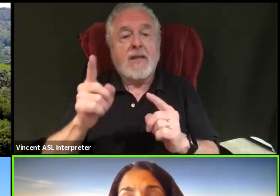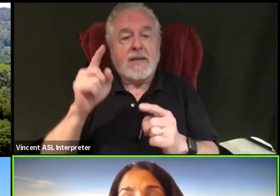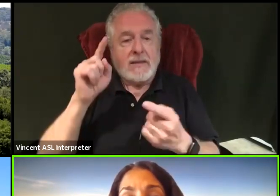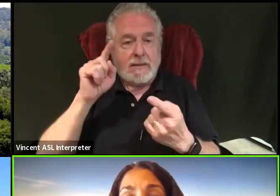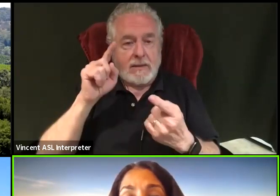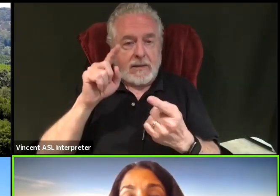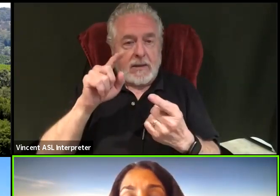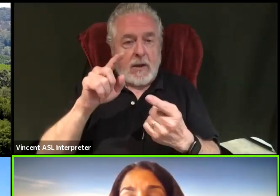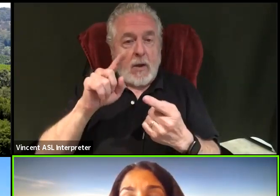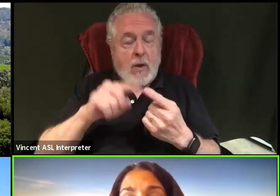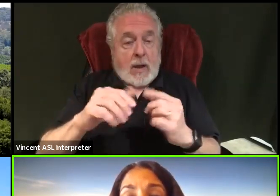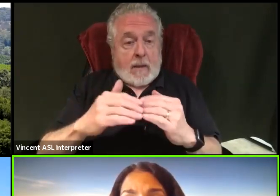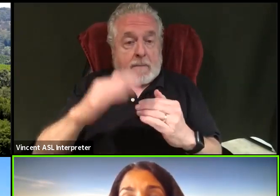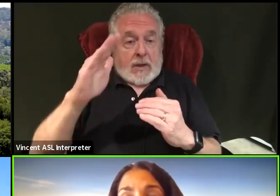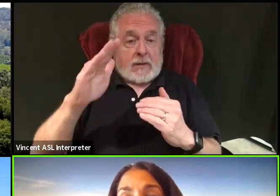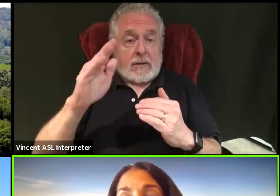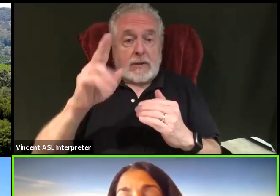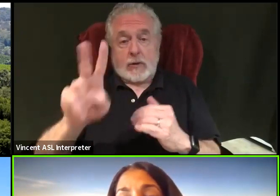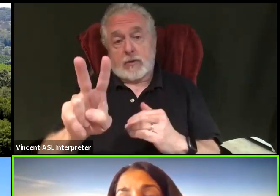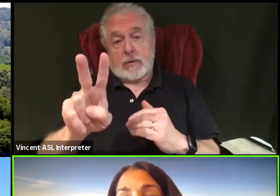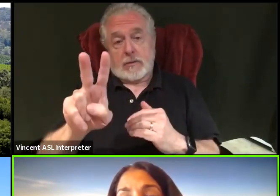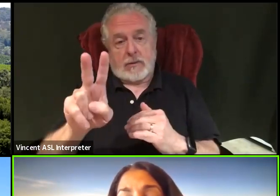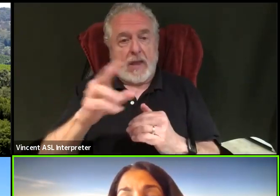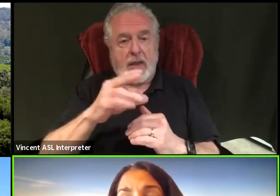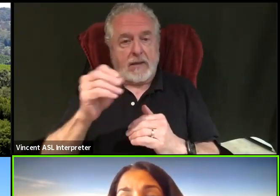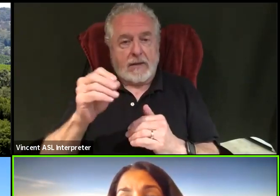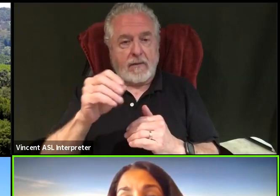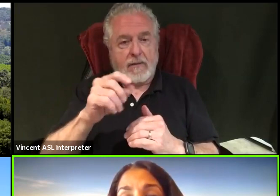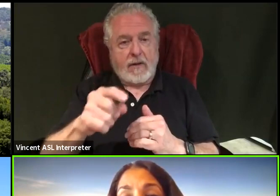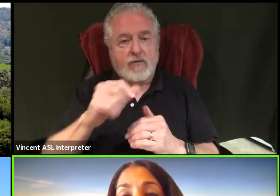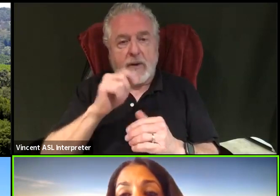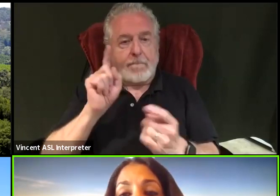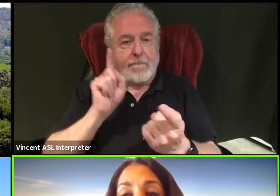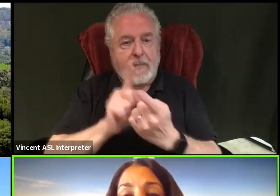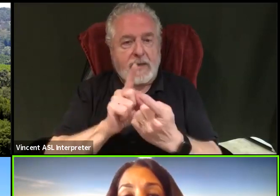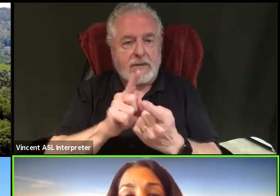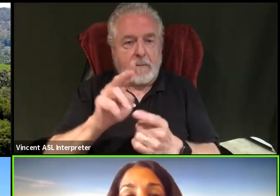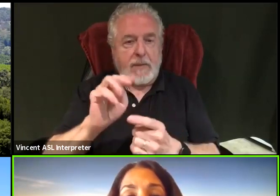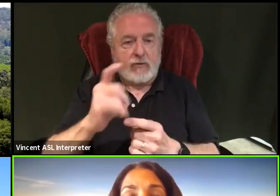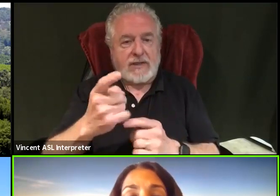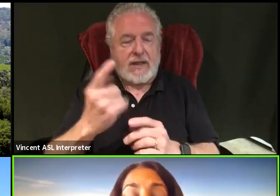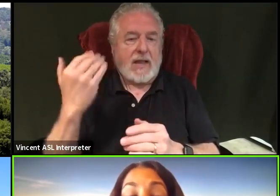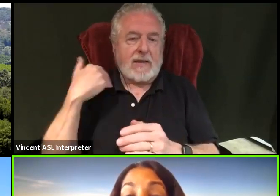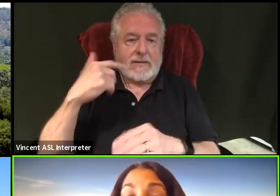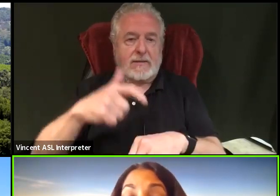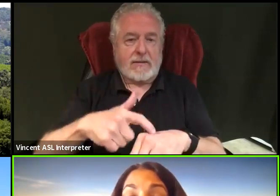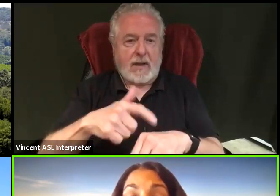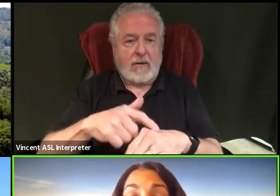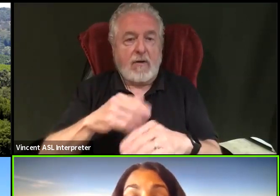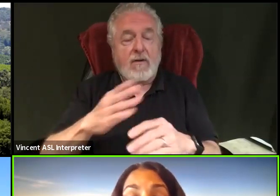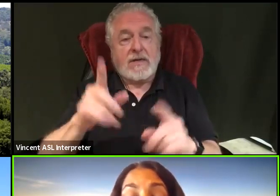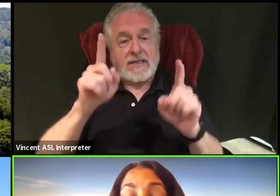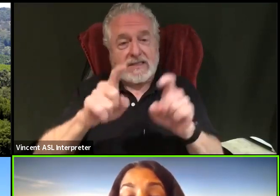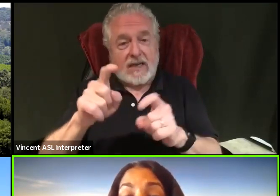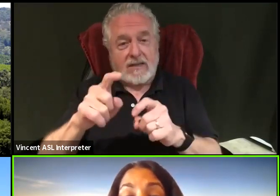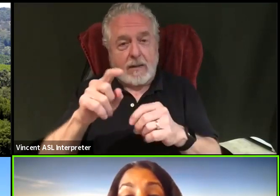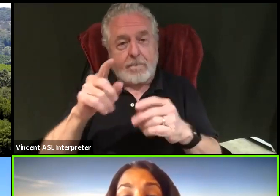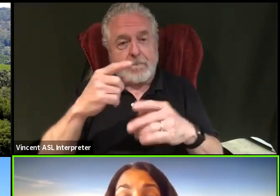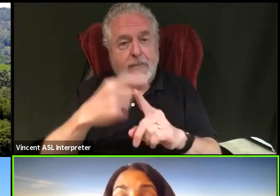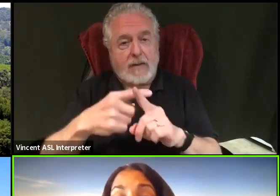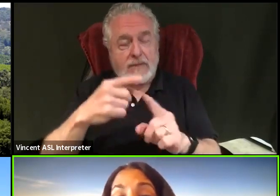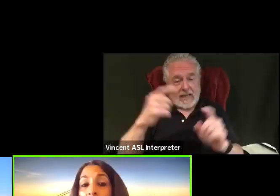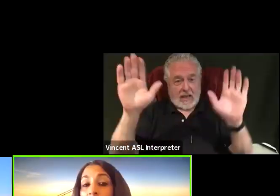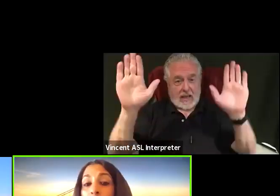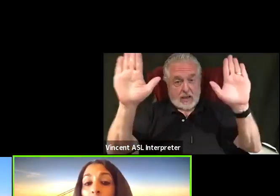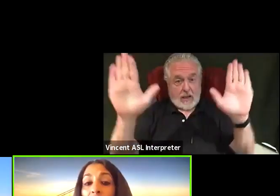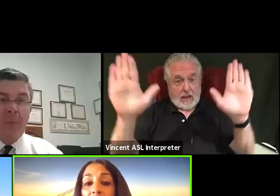just, you know, went above 2 and therefore didn't meet those metrics last time. Our overall testing positivity is excellent